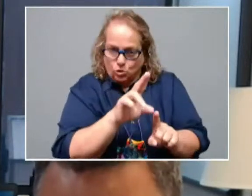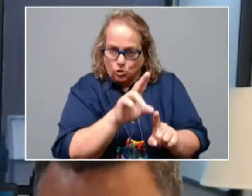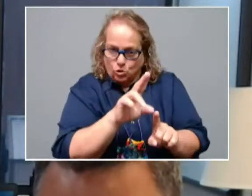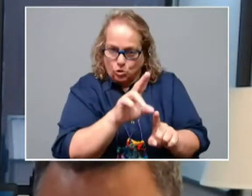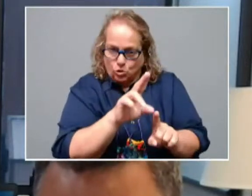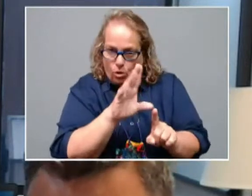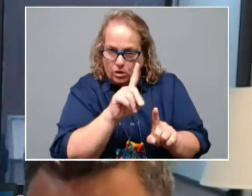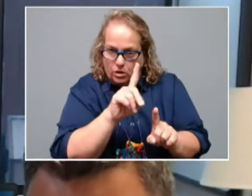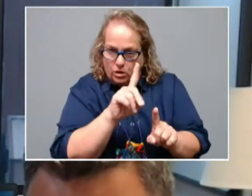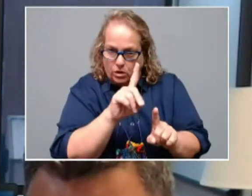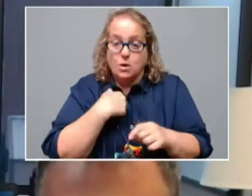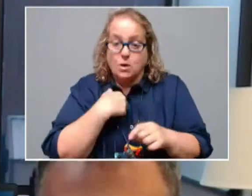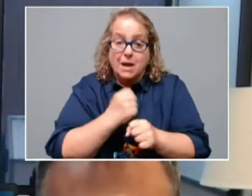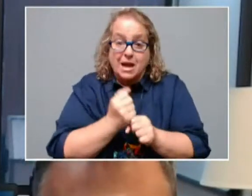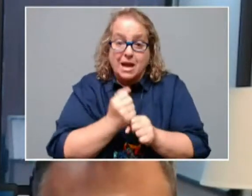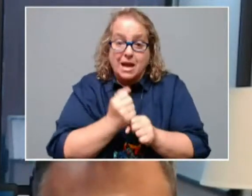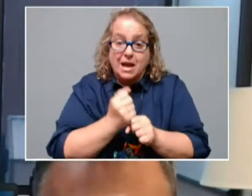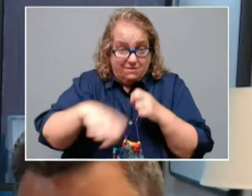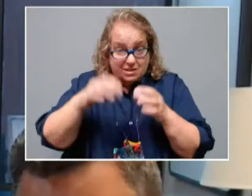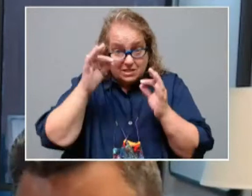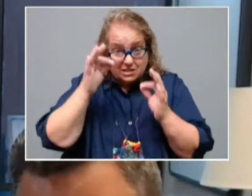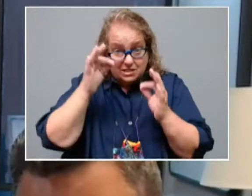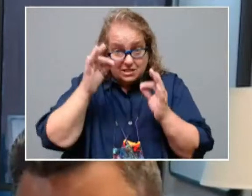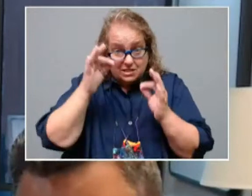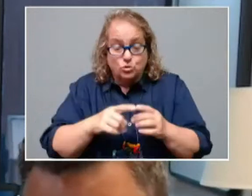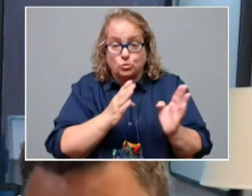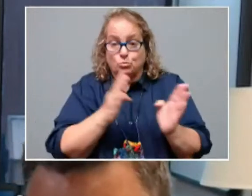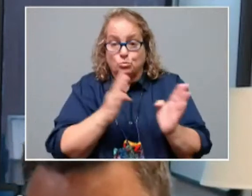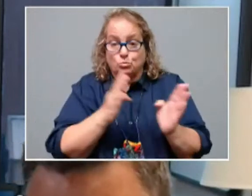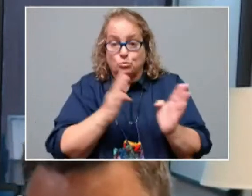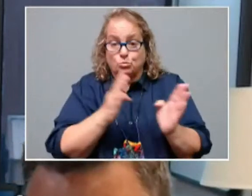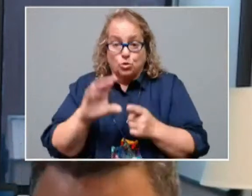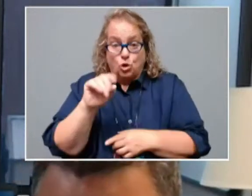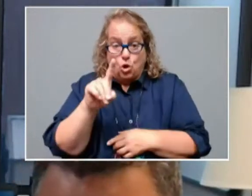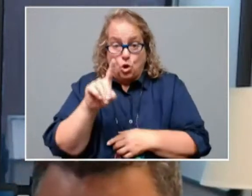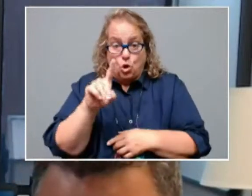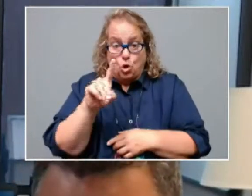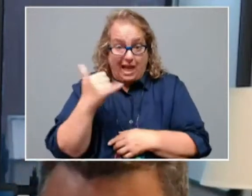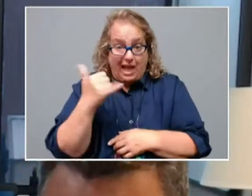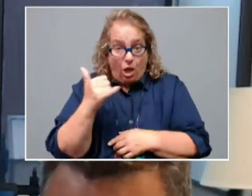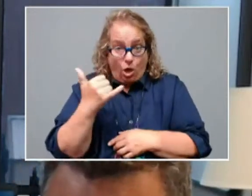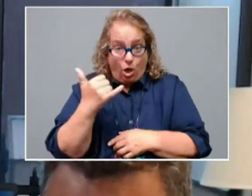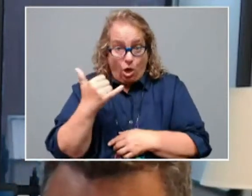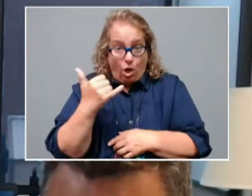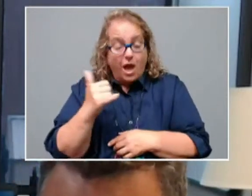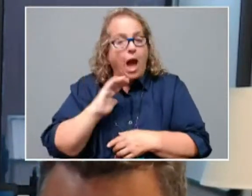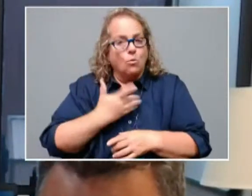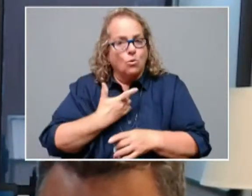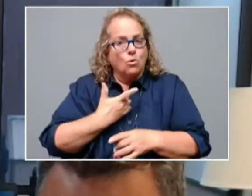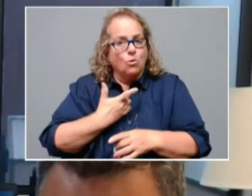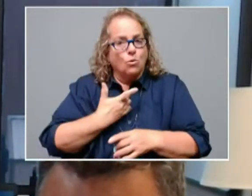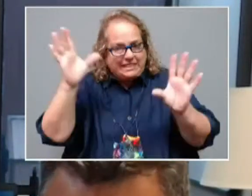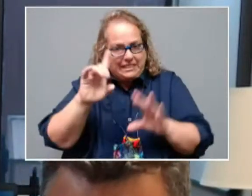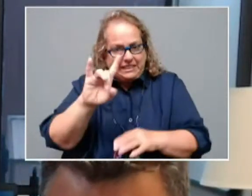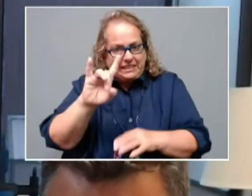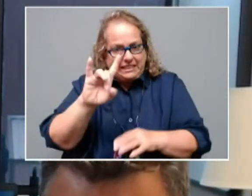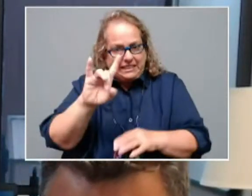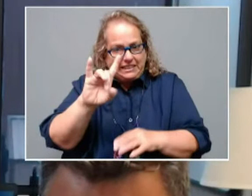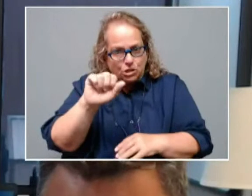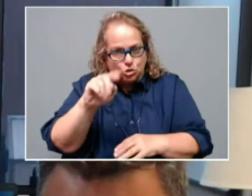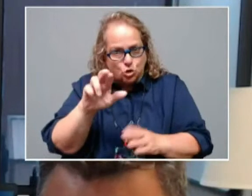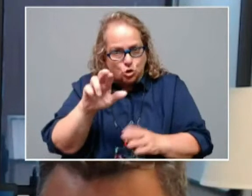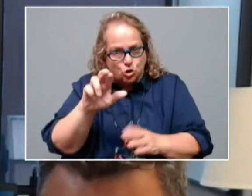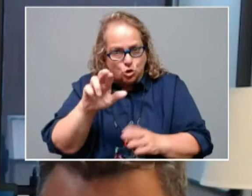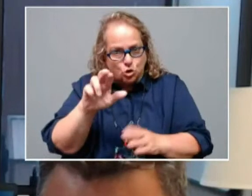difficult decision to move to Code Yellow, which is our disaster plan, which